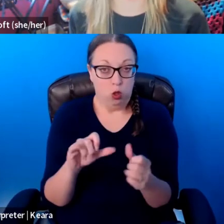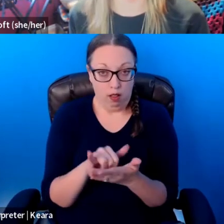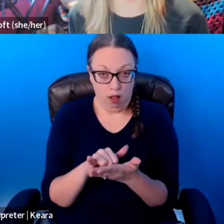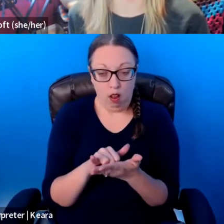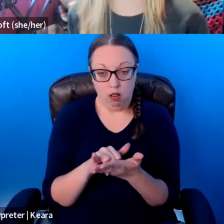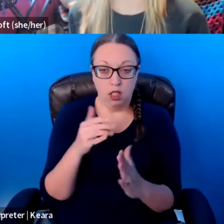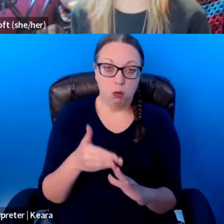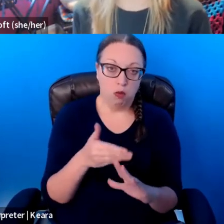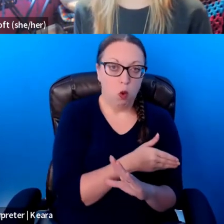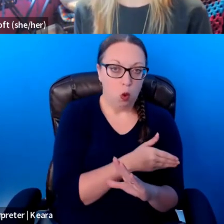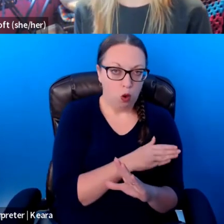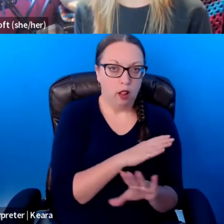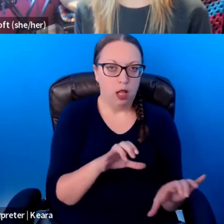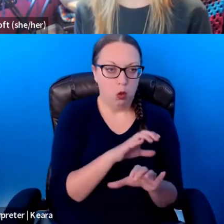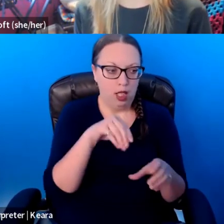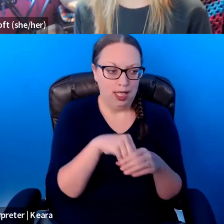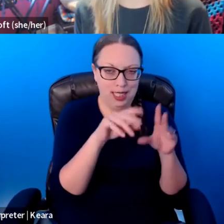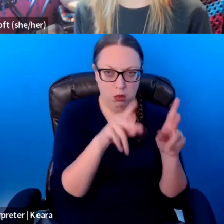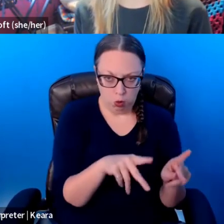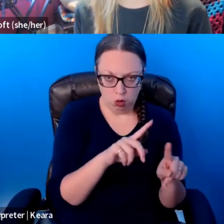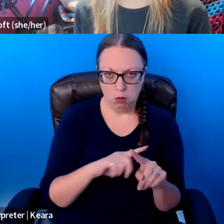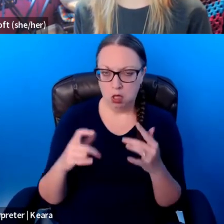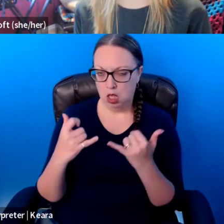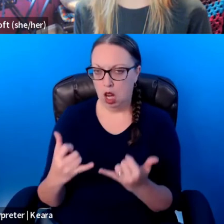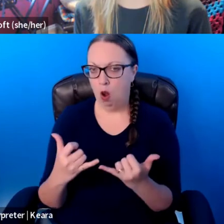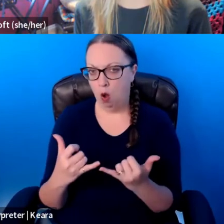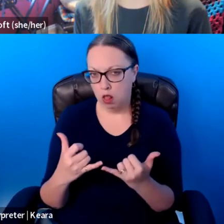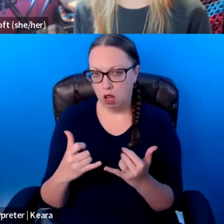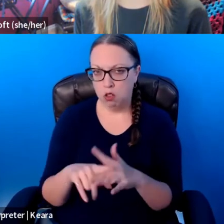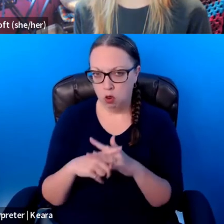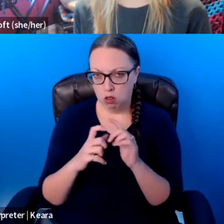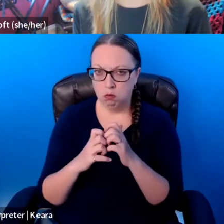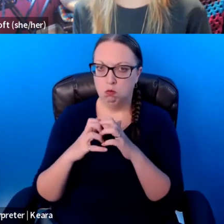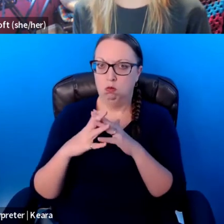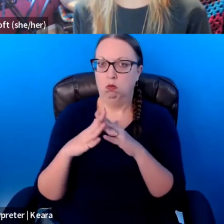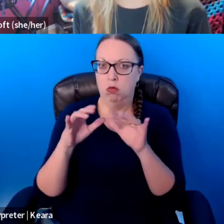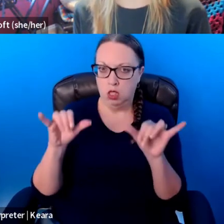in person, have piloted that, and